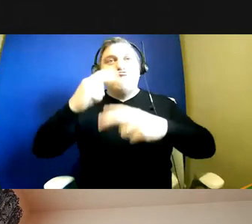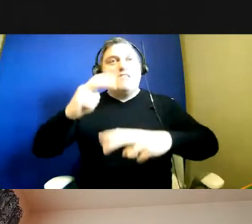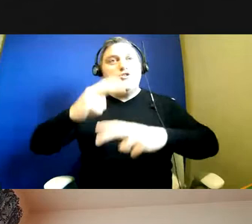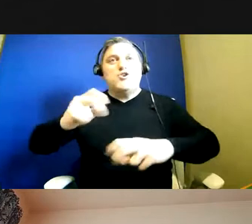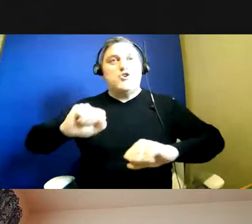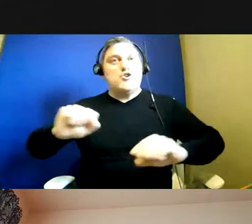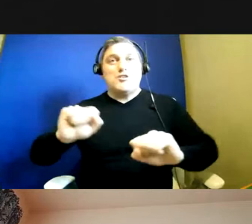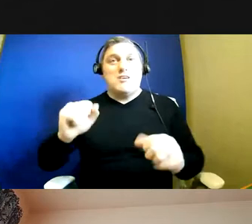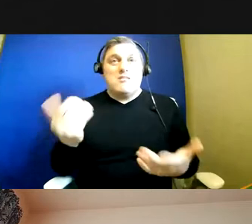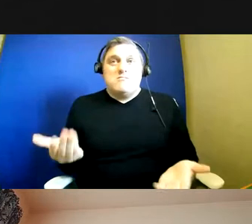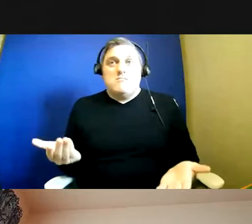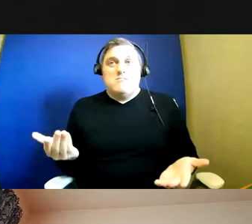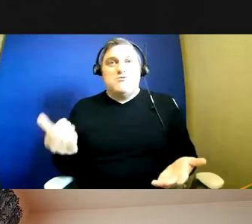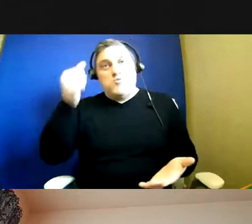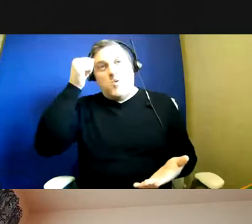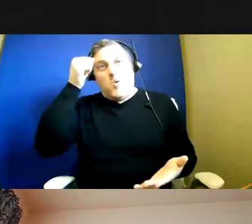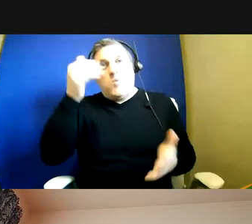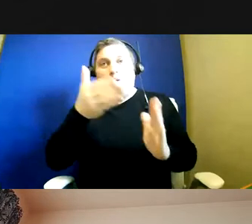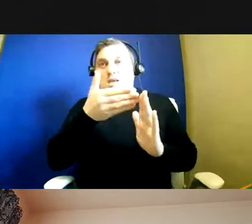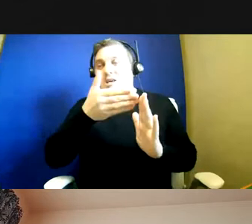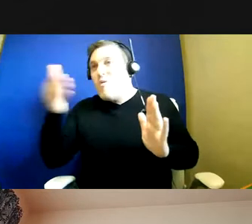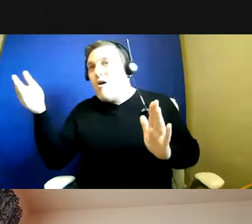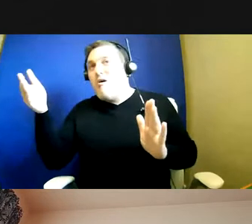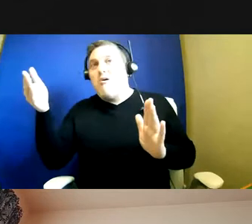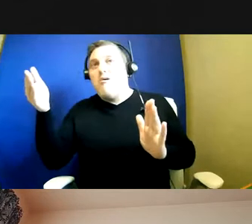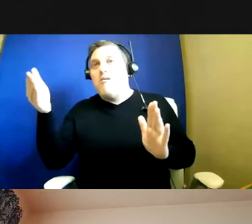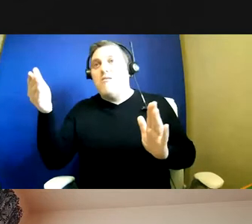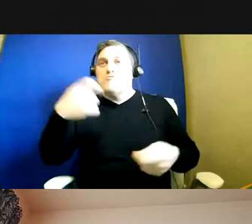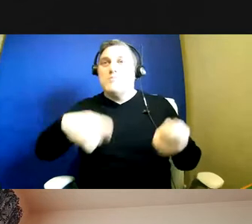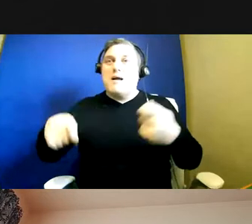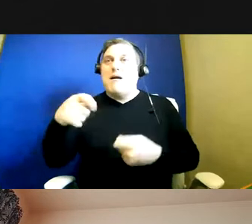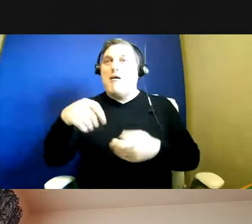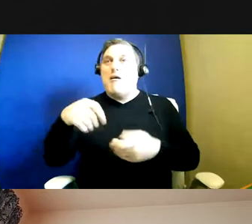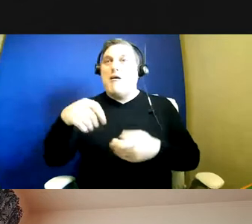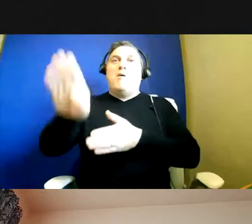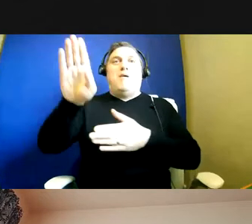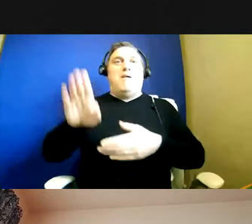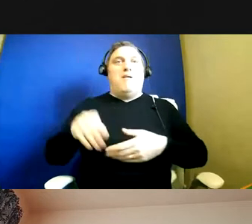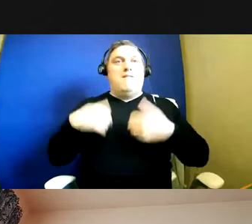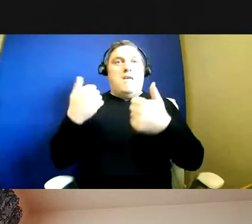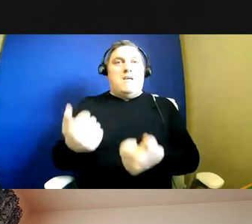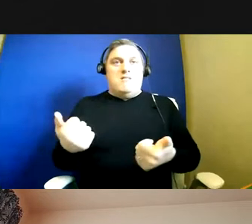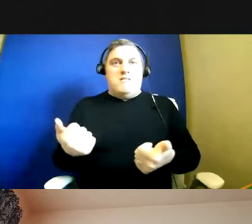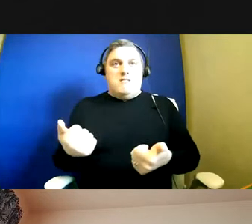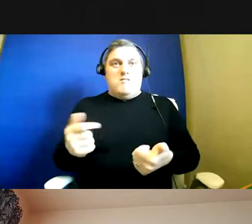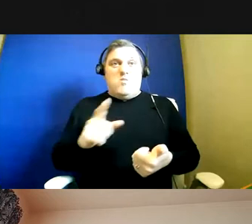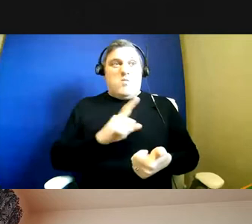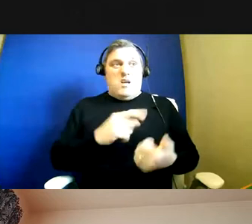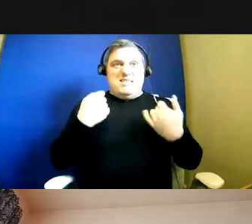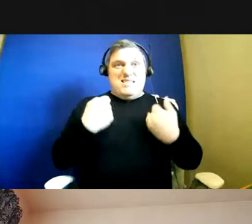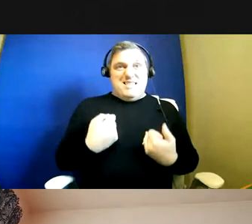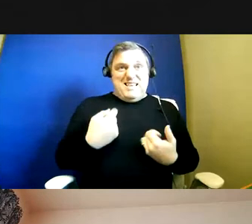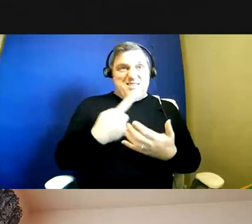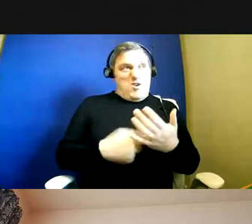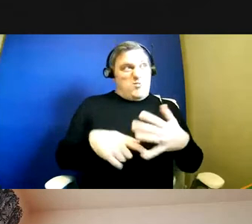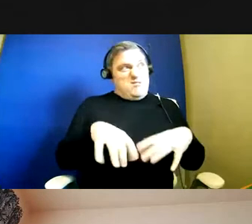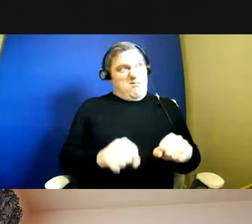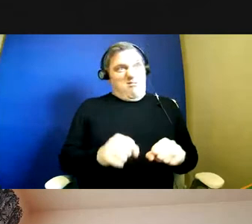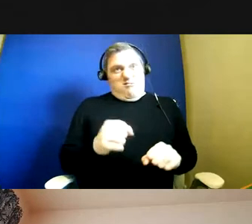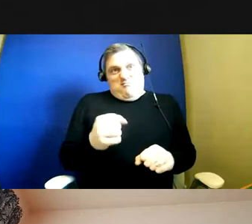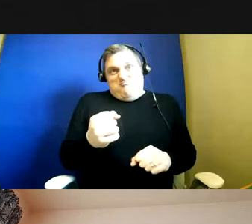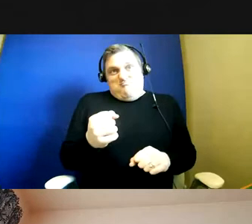there yet to know exactly how long these symptoms are going to go on for, because the disease only started just over a year